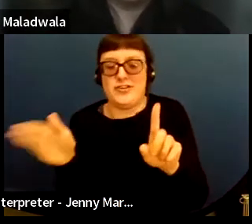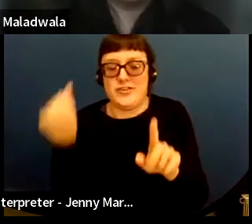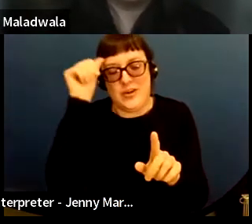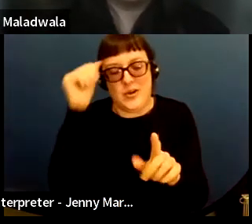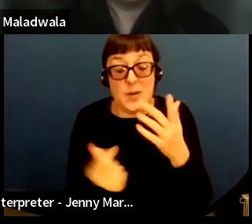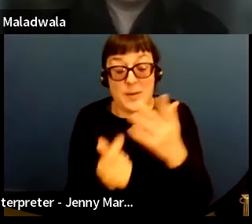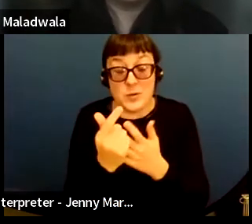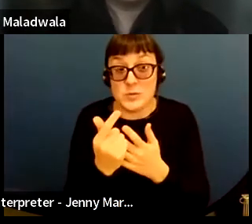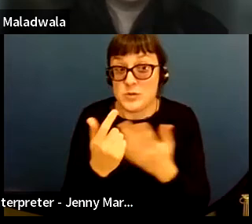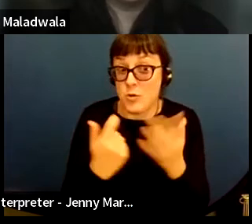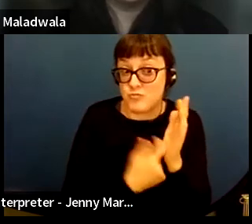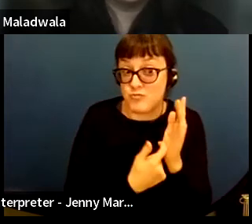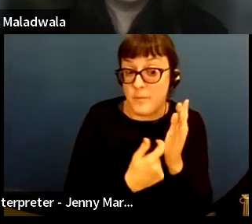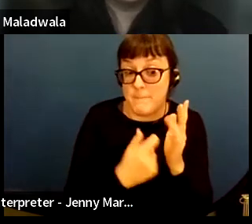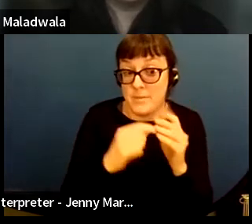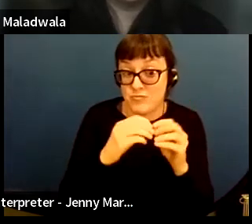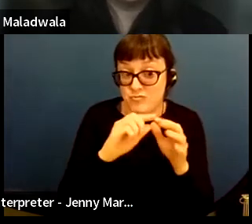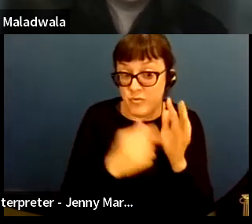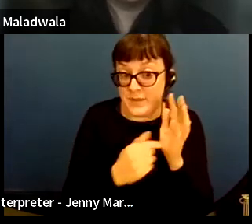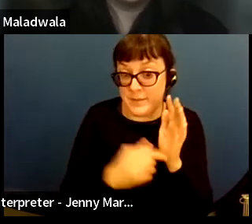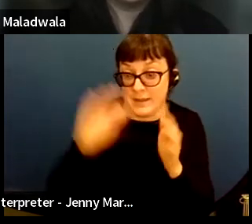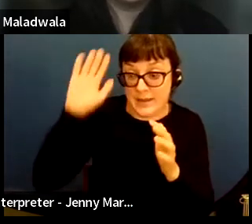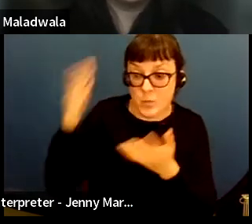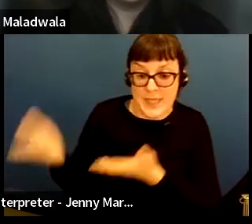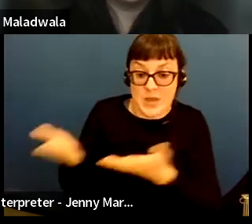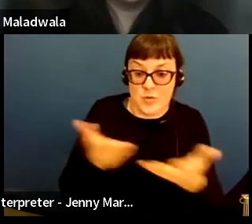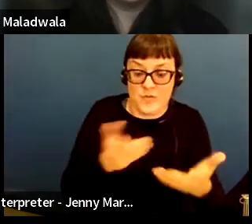Robert's got his hand up, so I'll hand over to Robert.